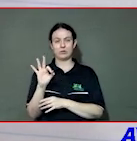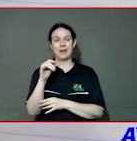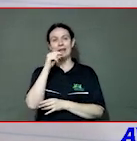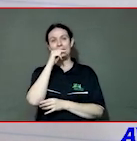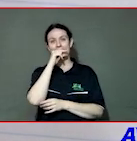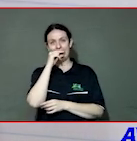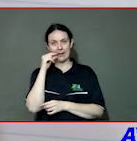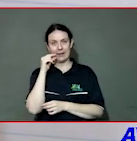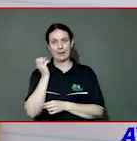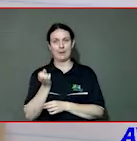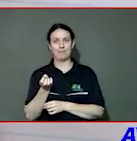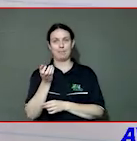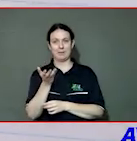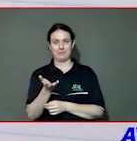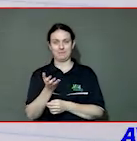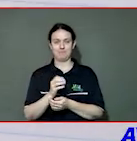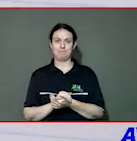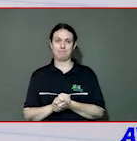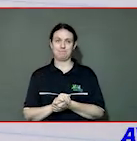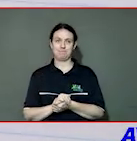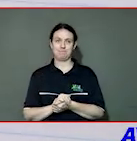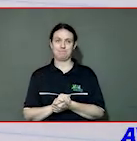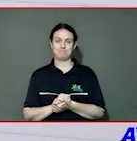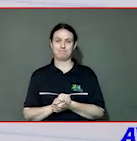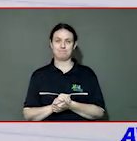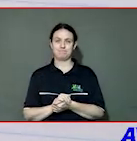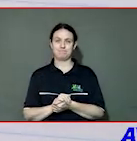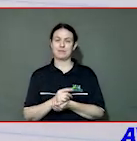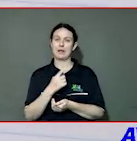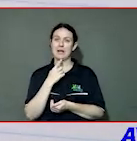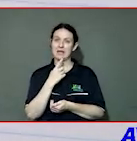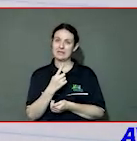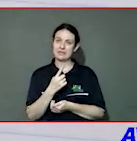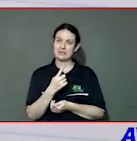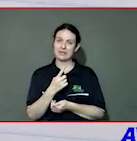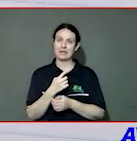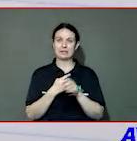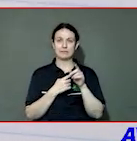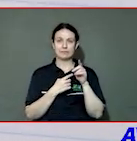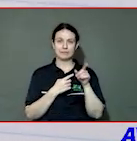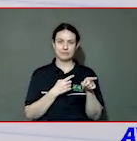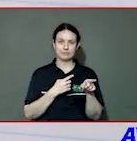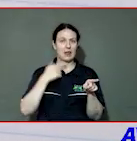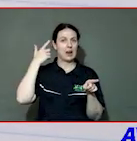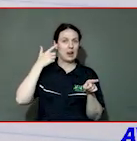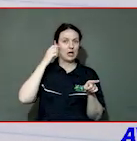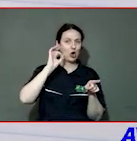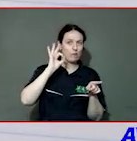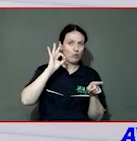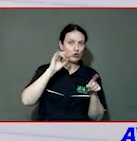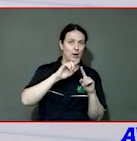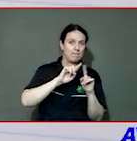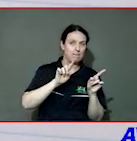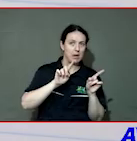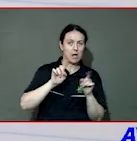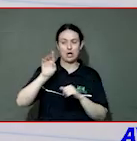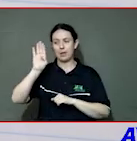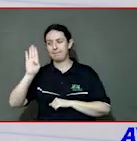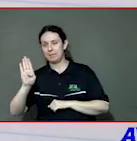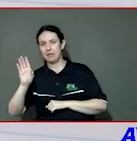Name the intermolecular forces. So you must say A has London forces, B